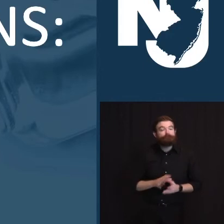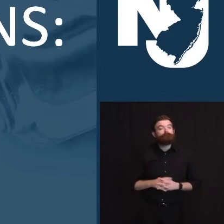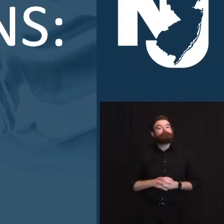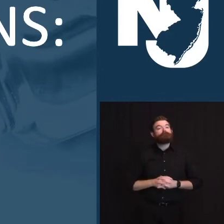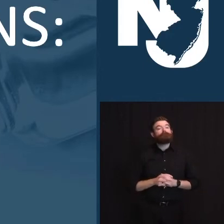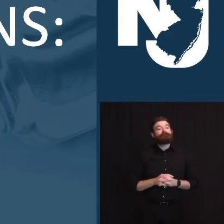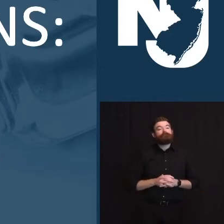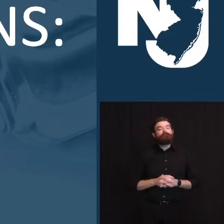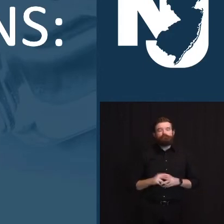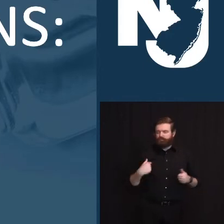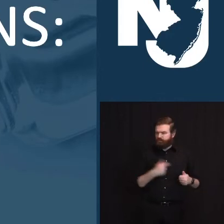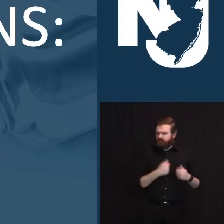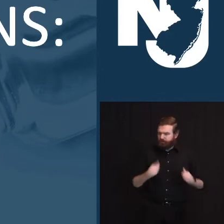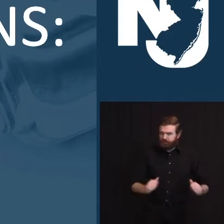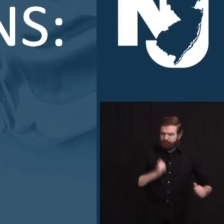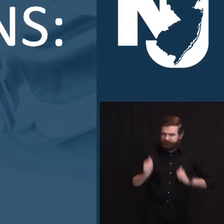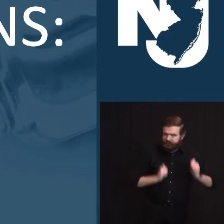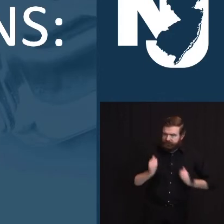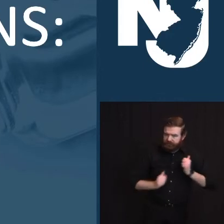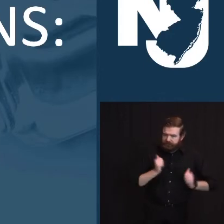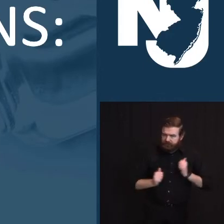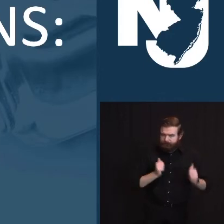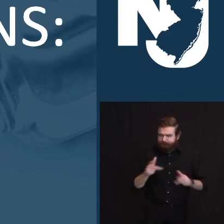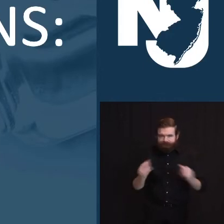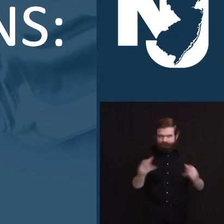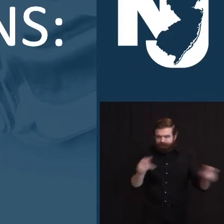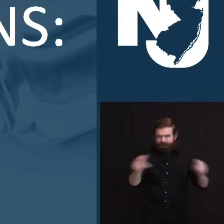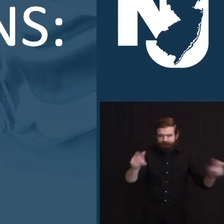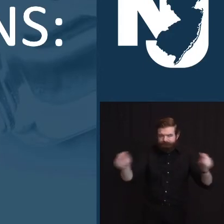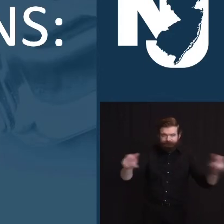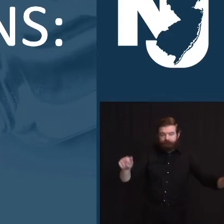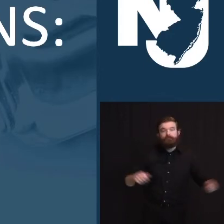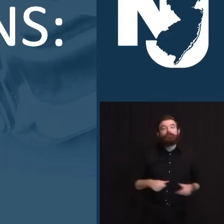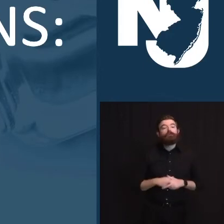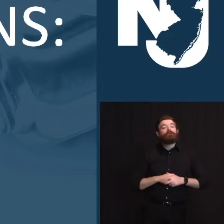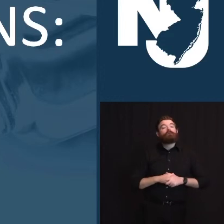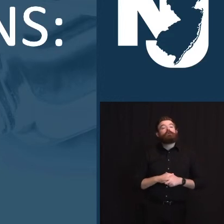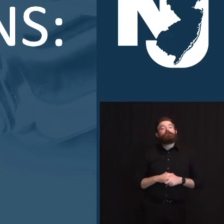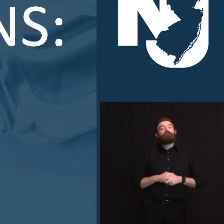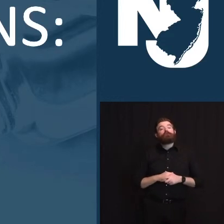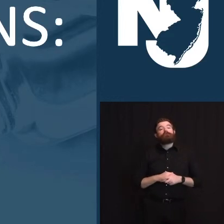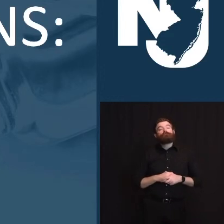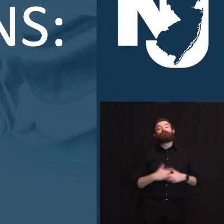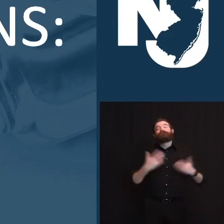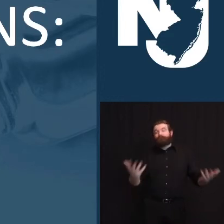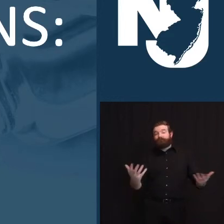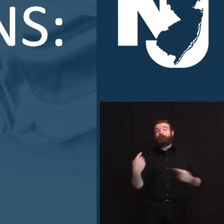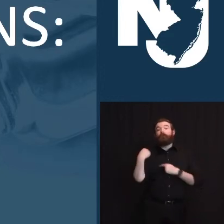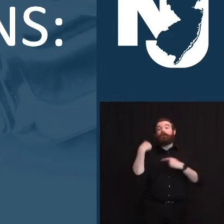been provided, and that number will only go up, I hope as fast as possible.